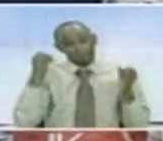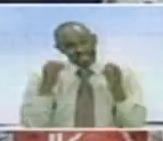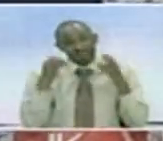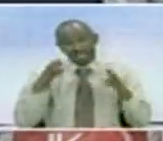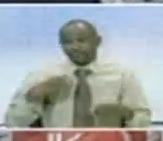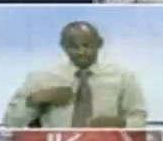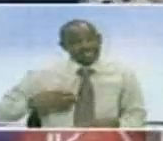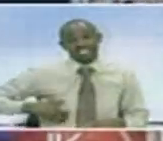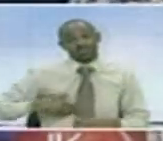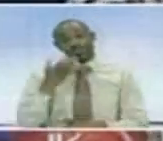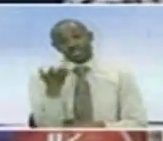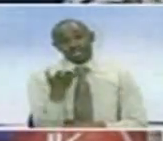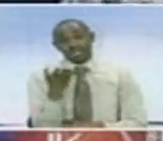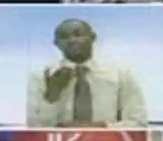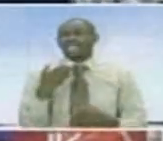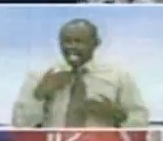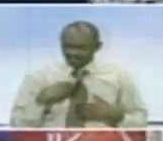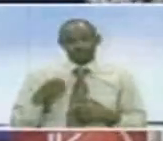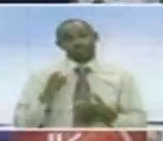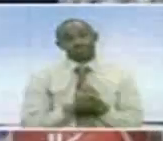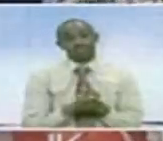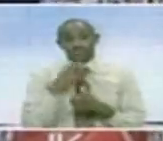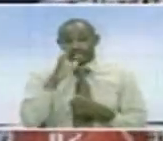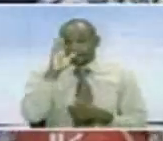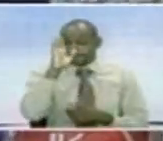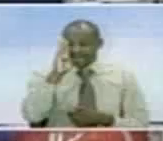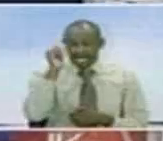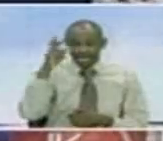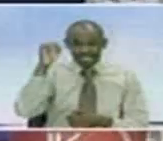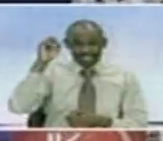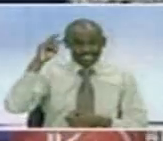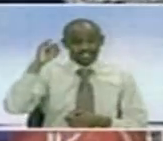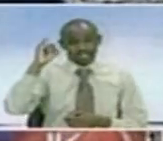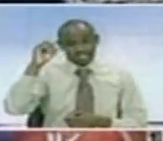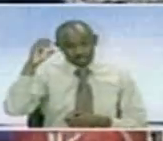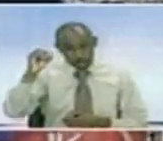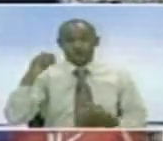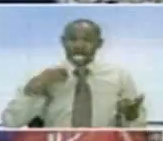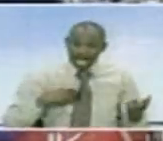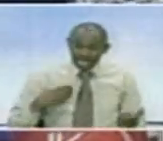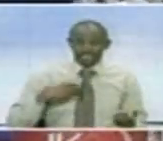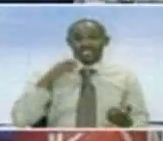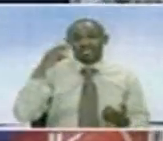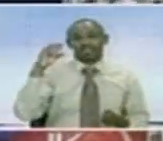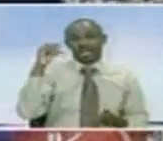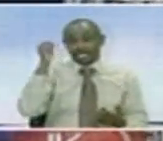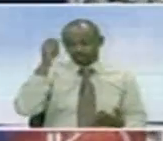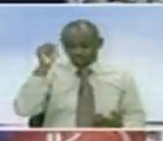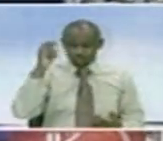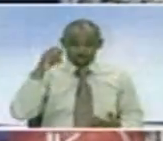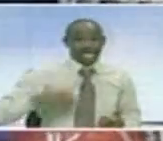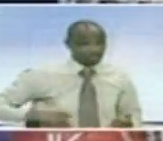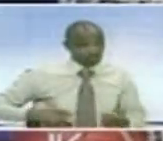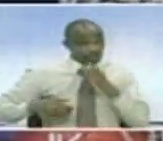in Gatondo. I have toured both Baringo and Gatondo, which I've had former presidents. And if you want to